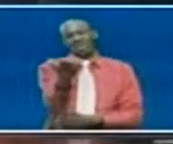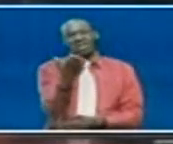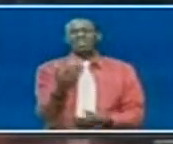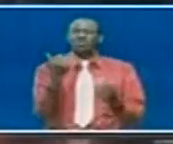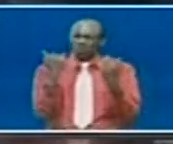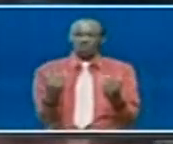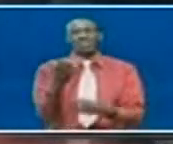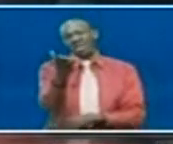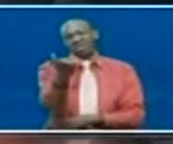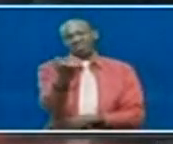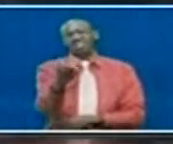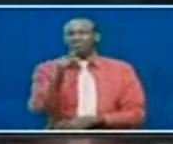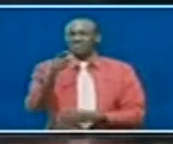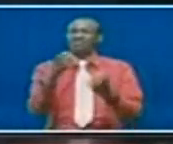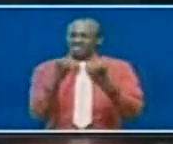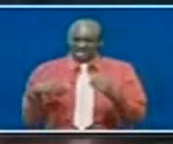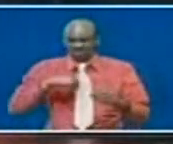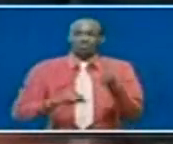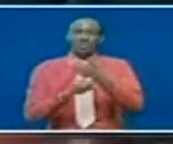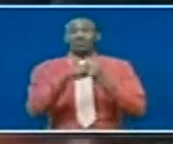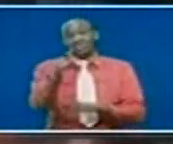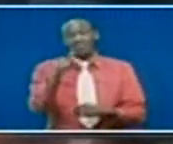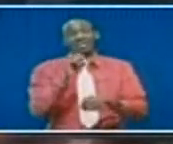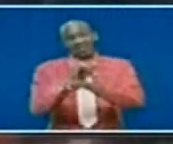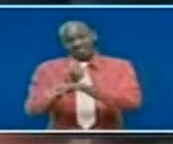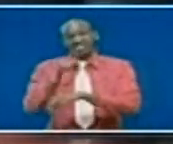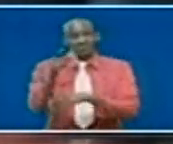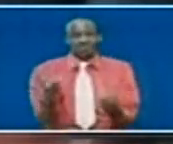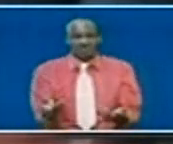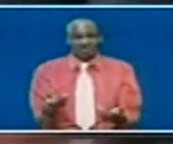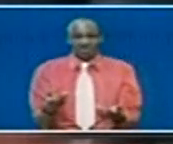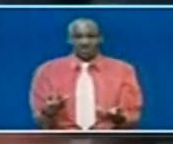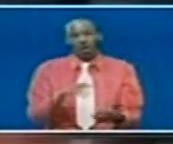youthful, who require our support and advice at all the time.